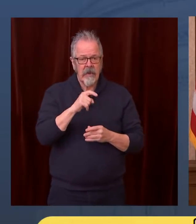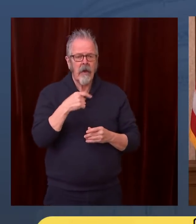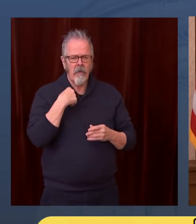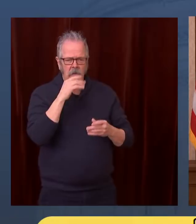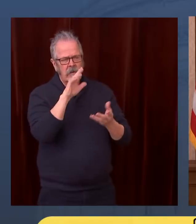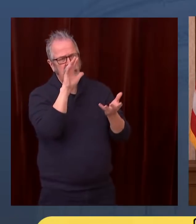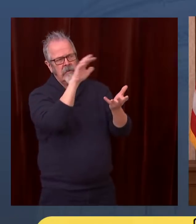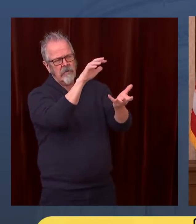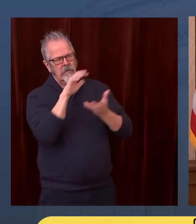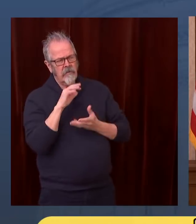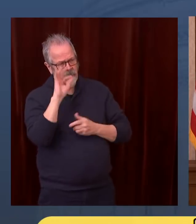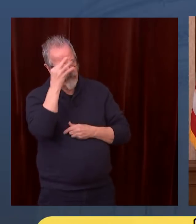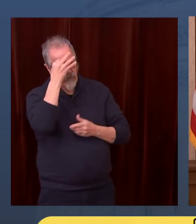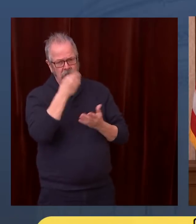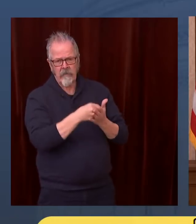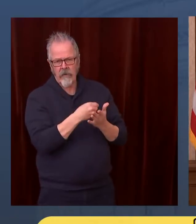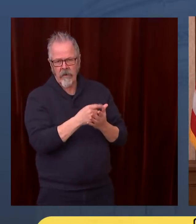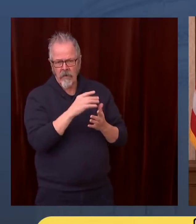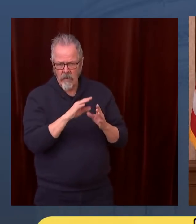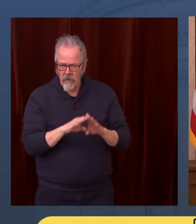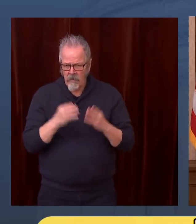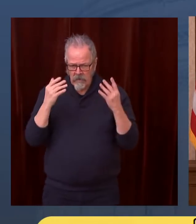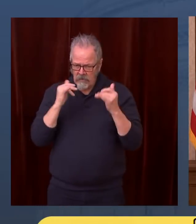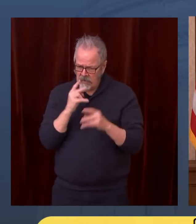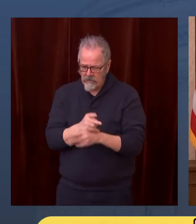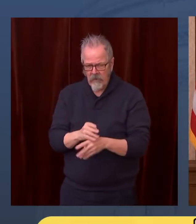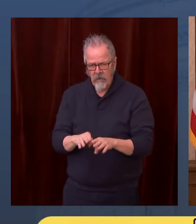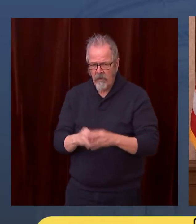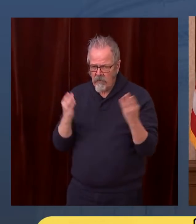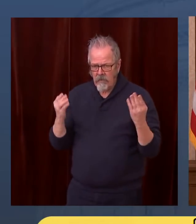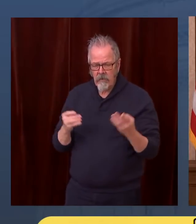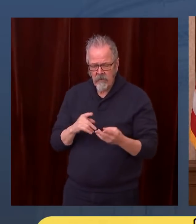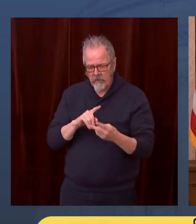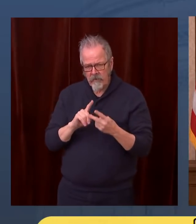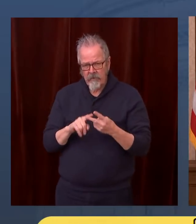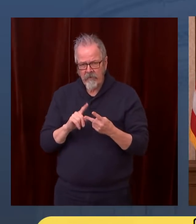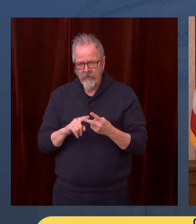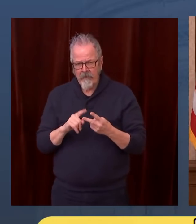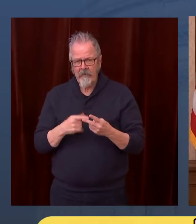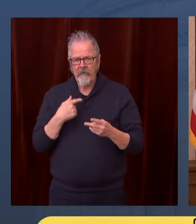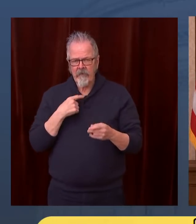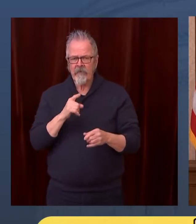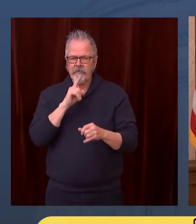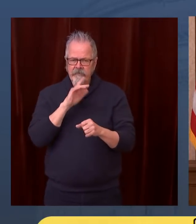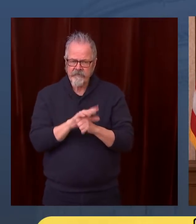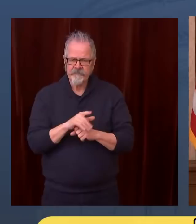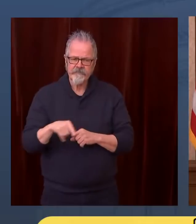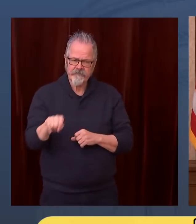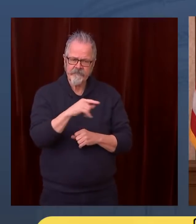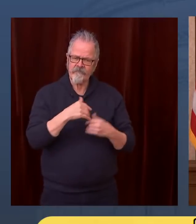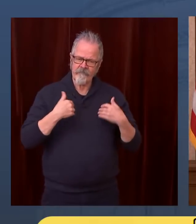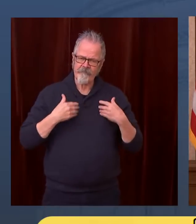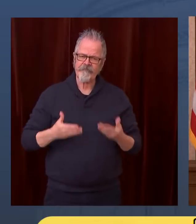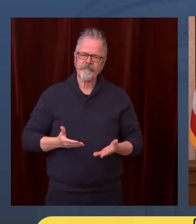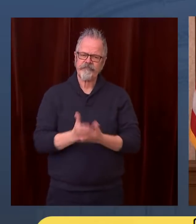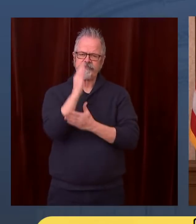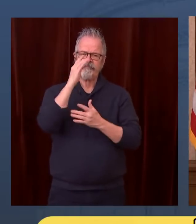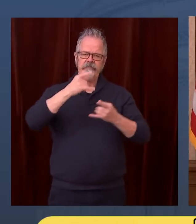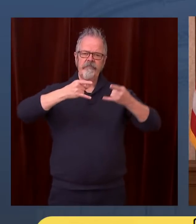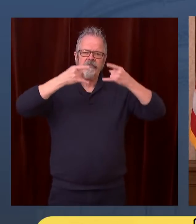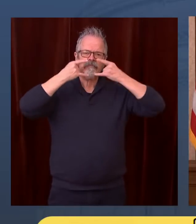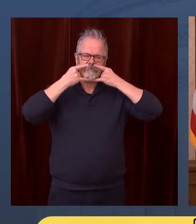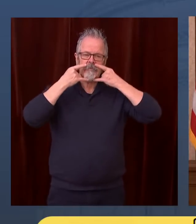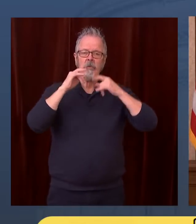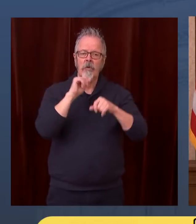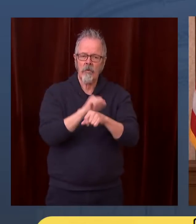things that will remain important, one of which is to guarantee that people have the right to wear a mask at work, and so that the